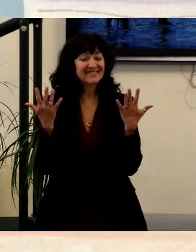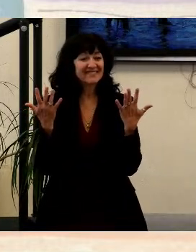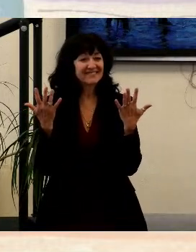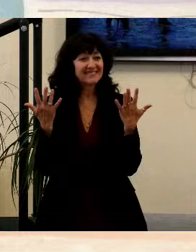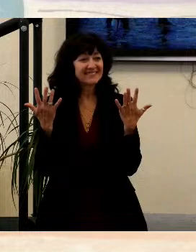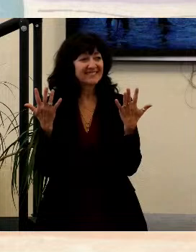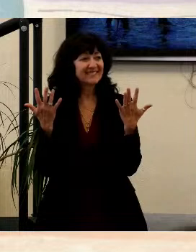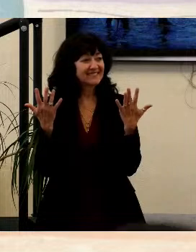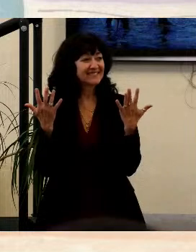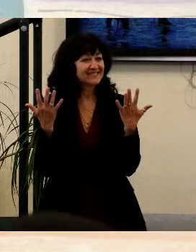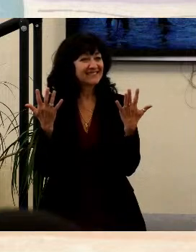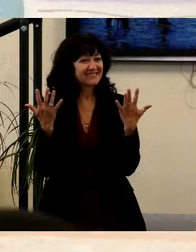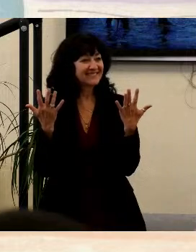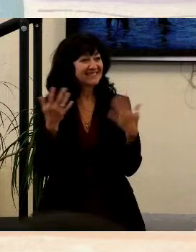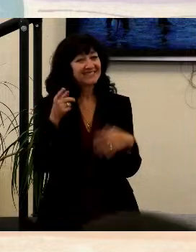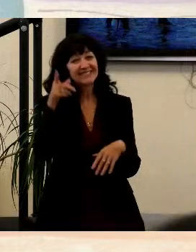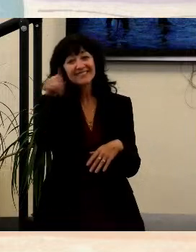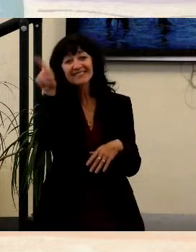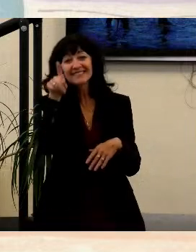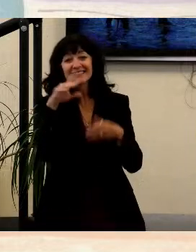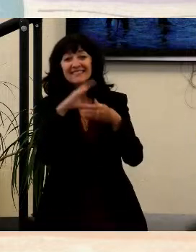As Jamara said, it's epic.